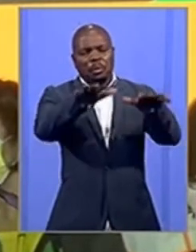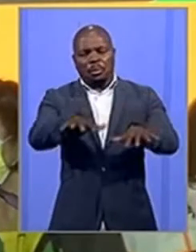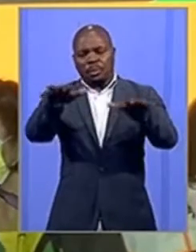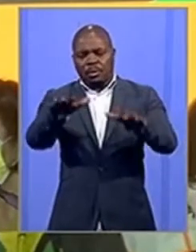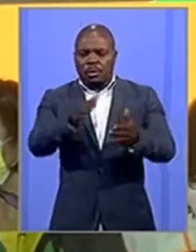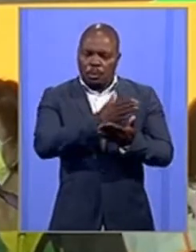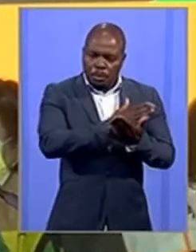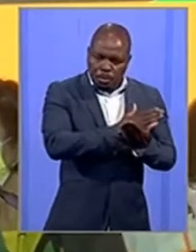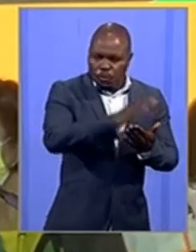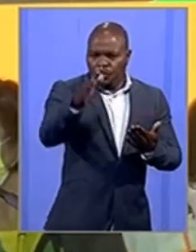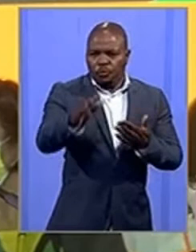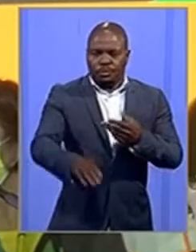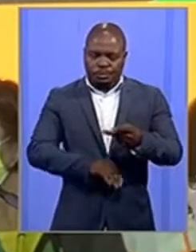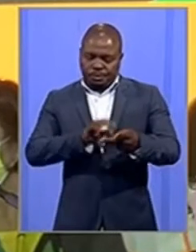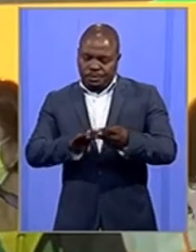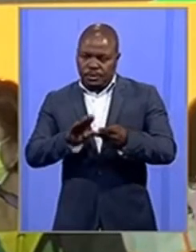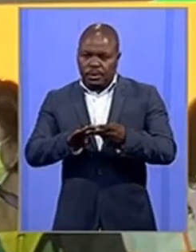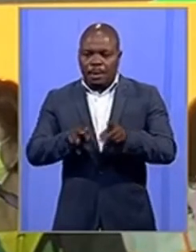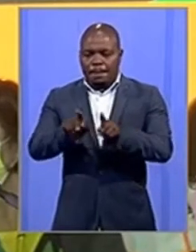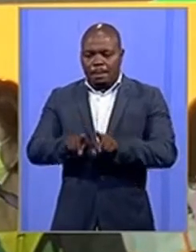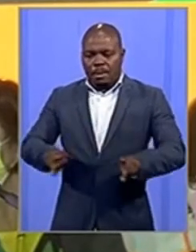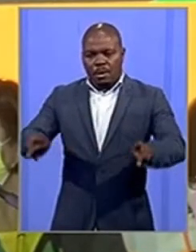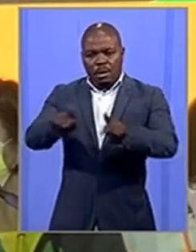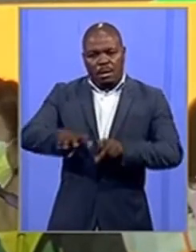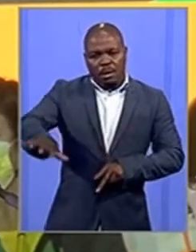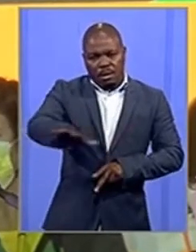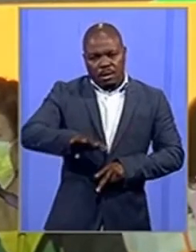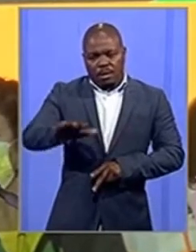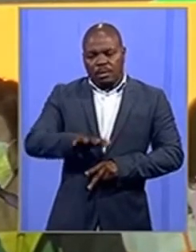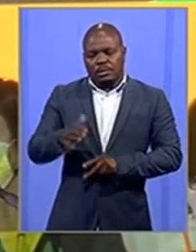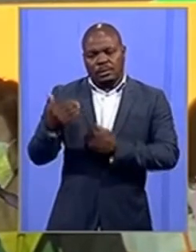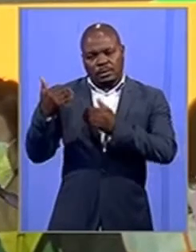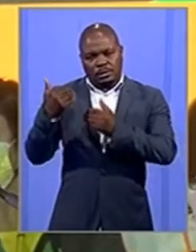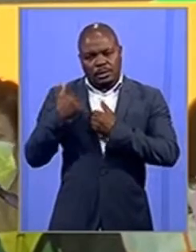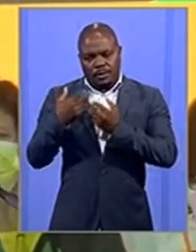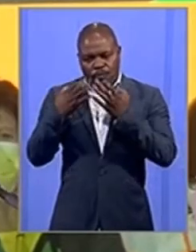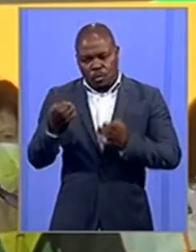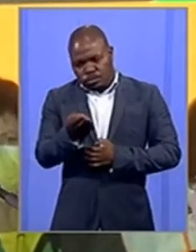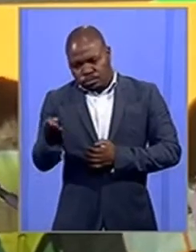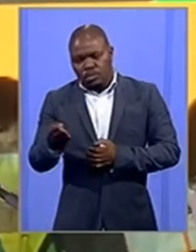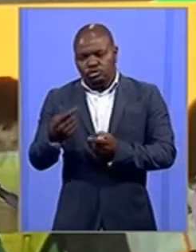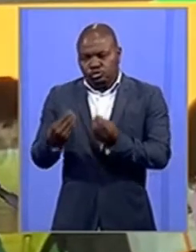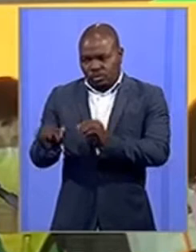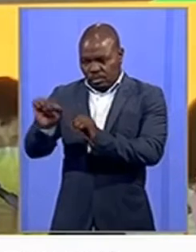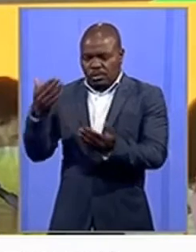and parks with safe facilities where their children can play.